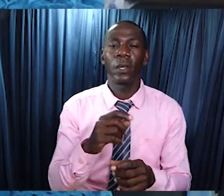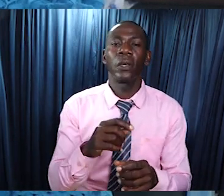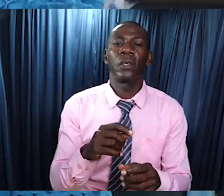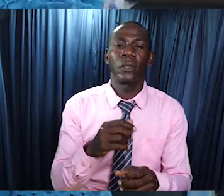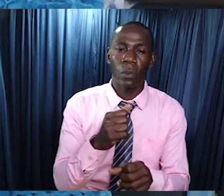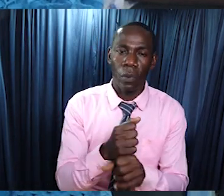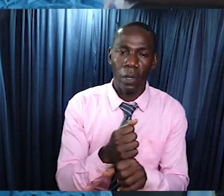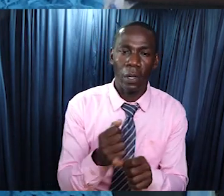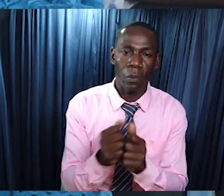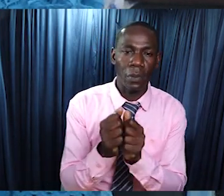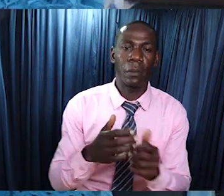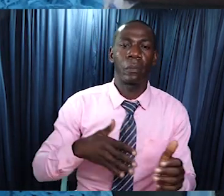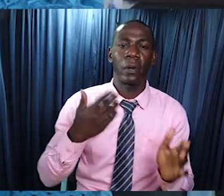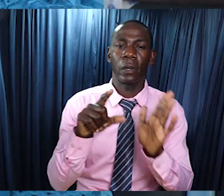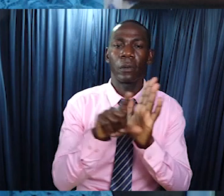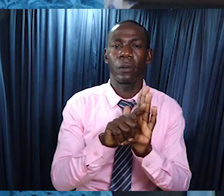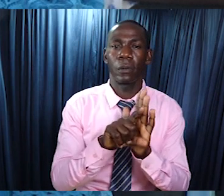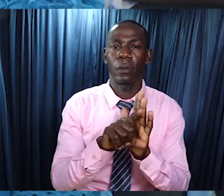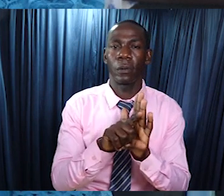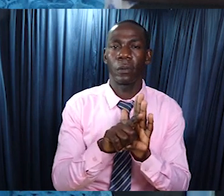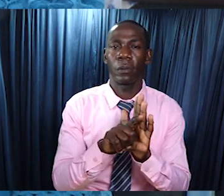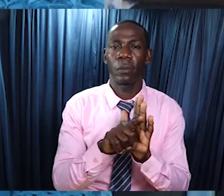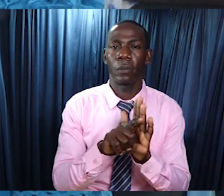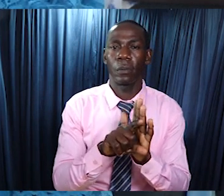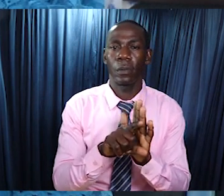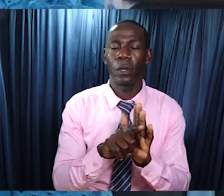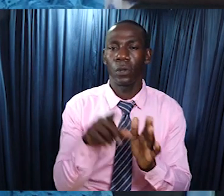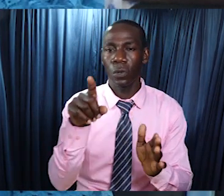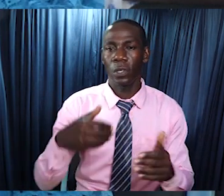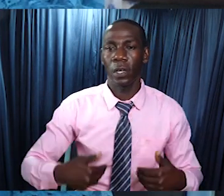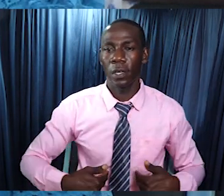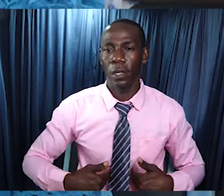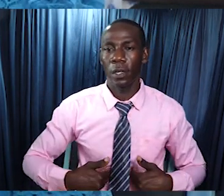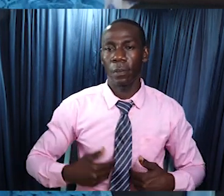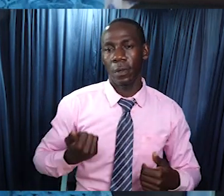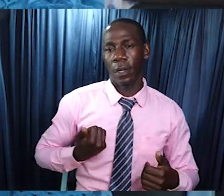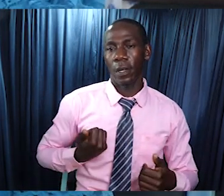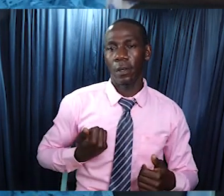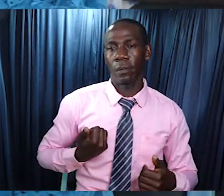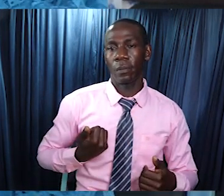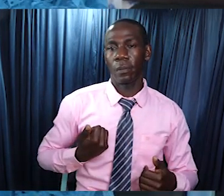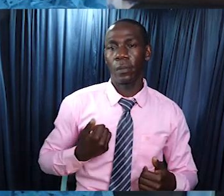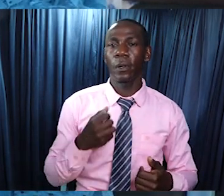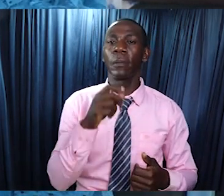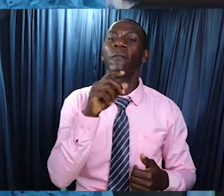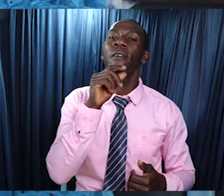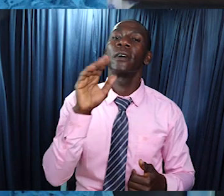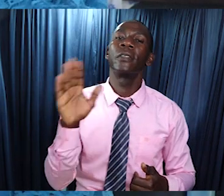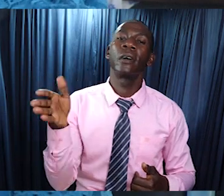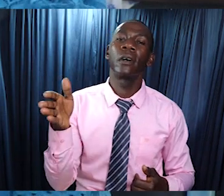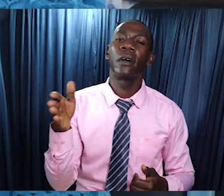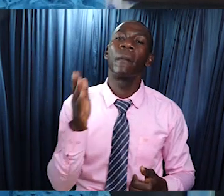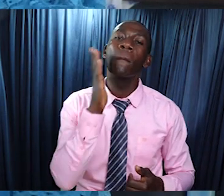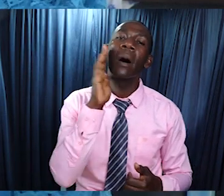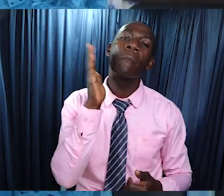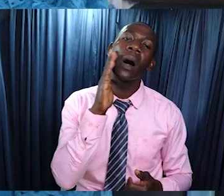Anaitumikia sheria ya haki. He is serving the law of the Lord. Uwe kijana. Whether you're boy. Uwe msichana. Whether you're girl. Uwe baba. Whether